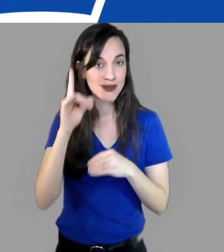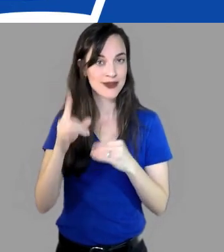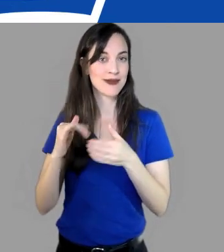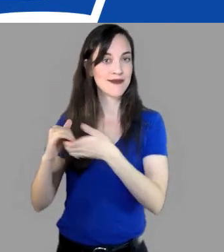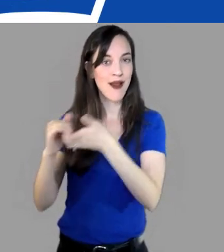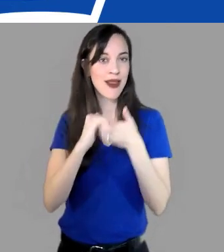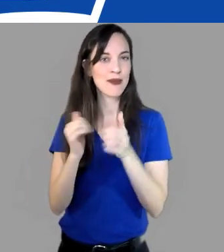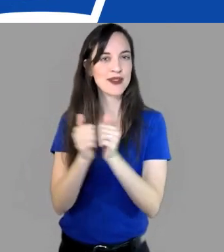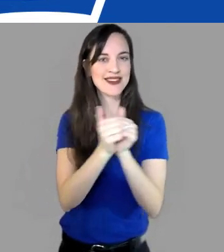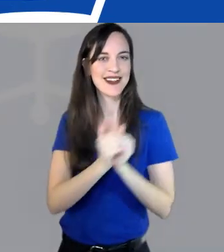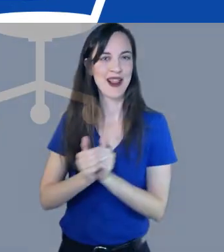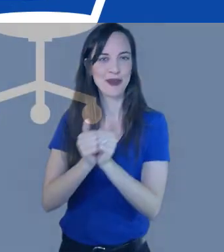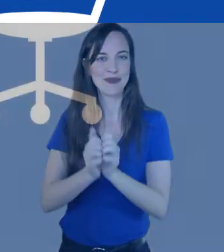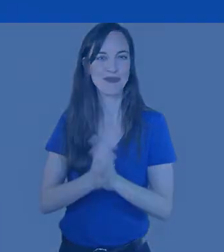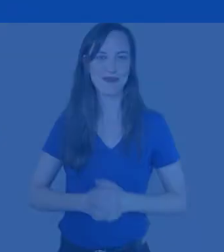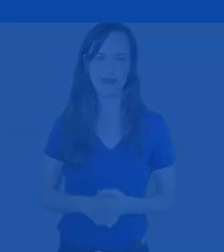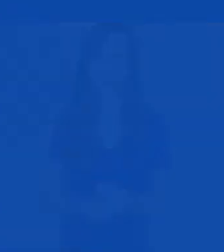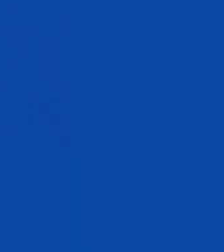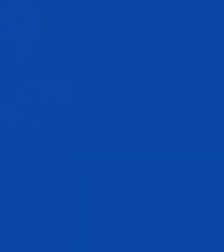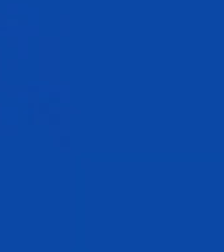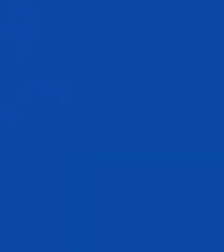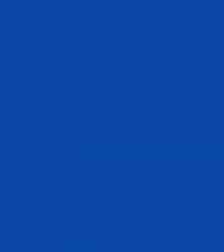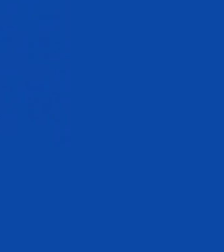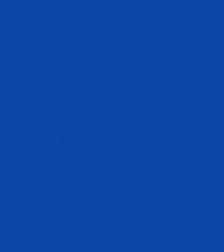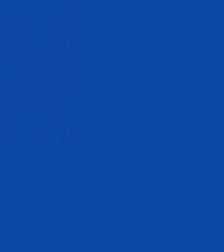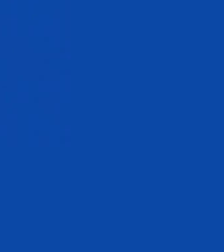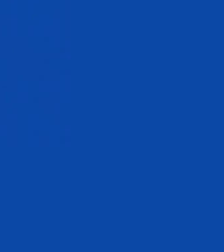And share your thoughts to collaborate together